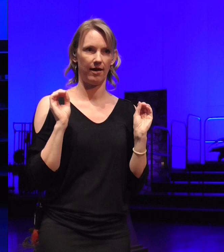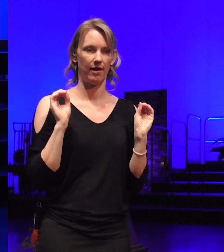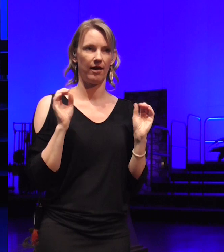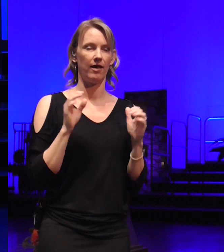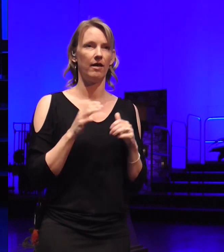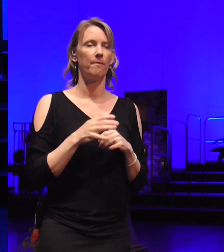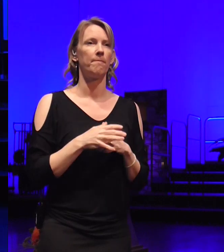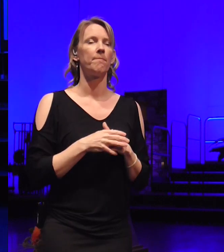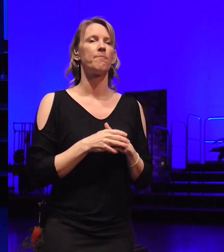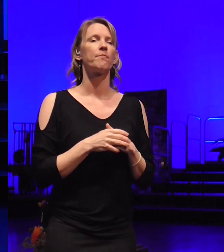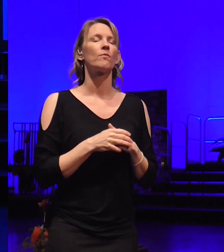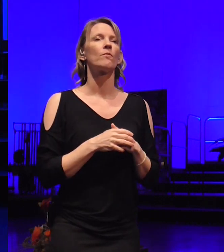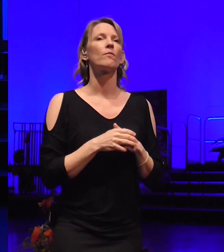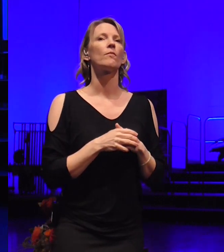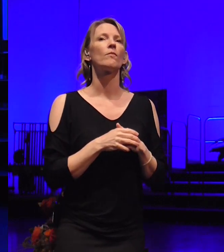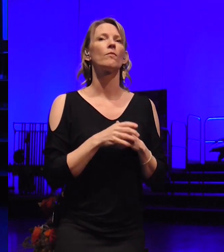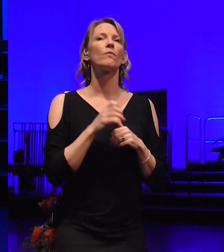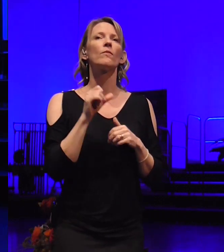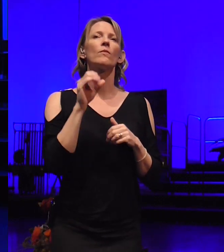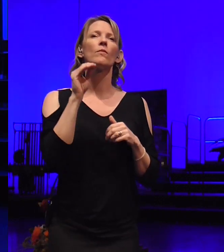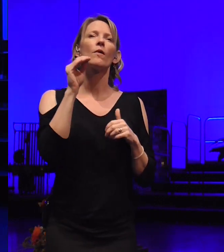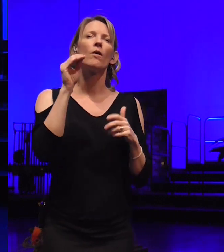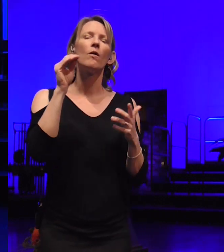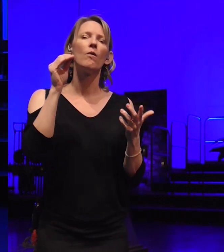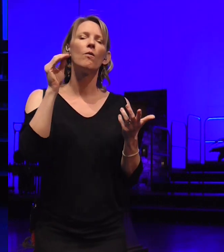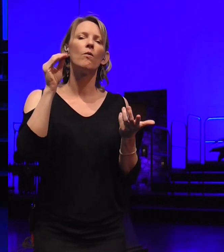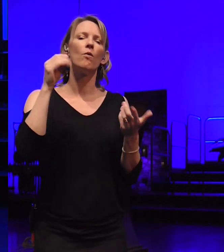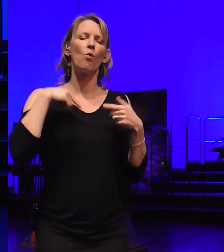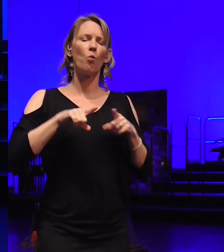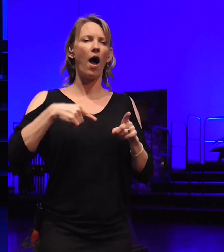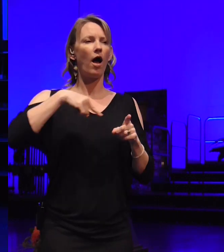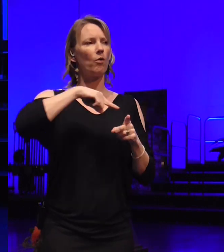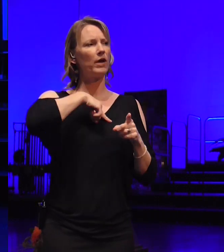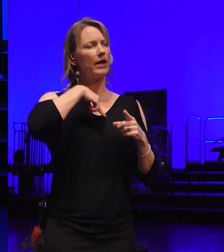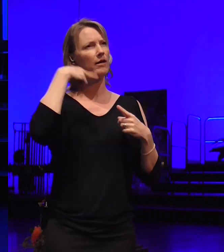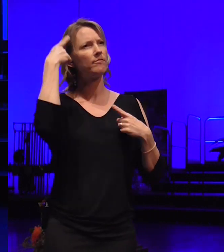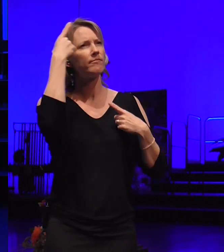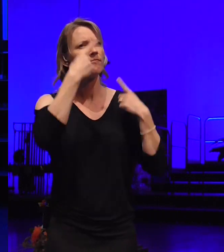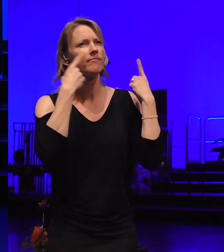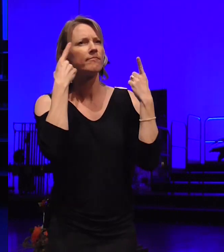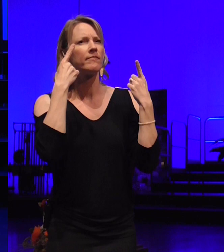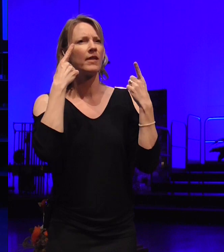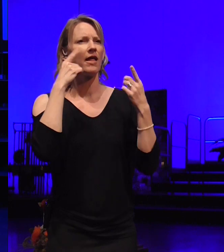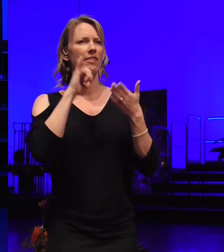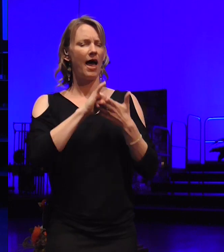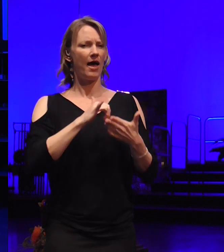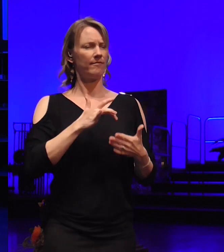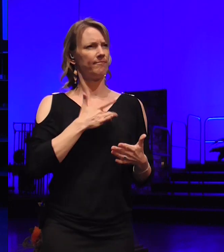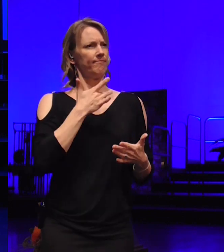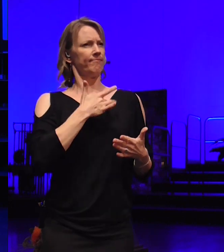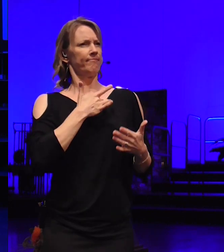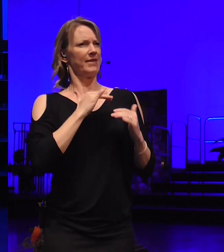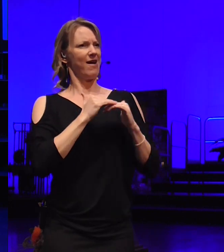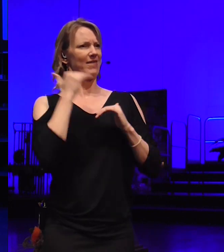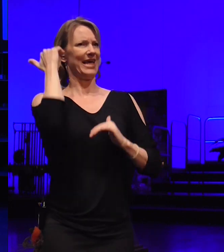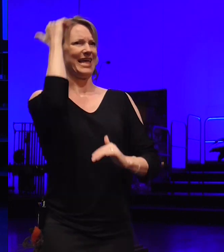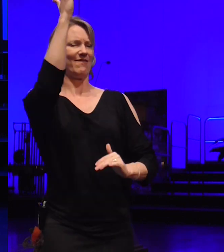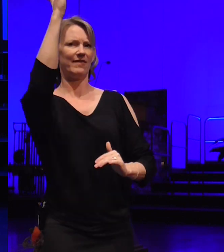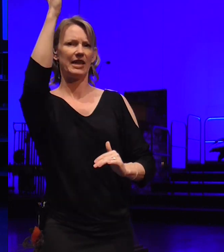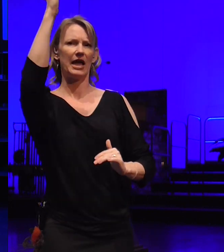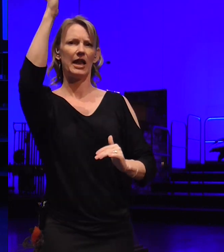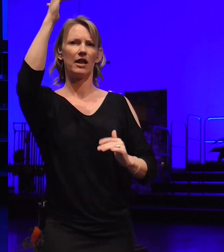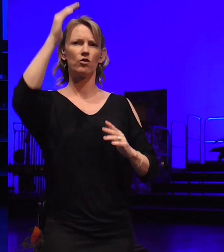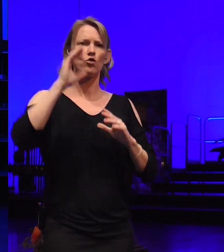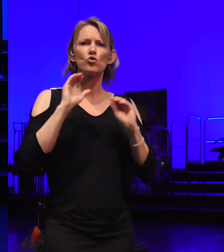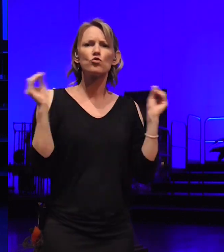And so, as we play with a sense of the infinite, in the soul, it is